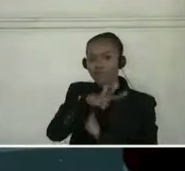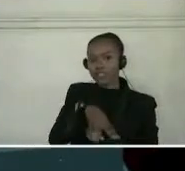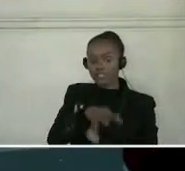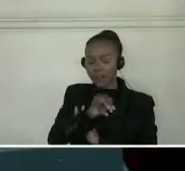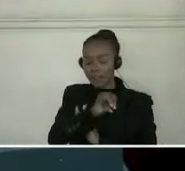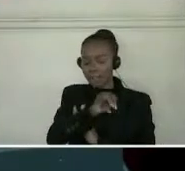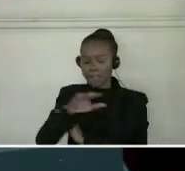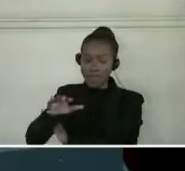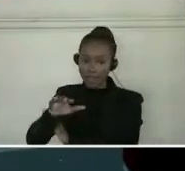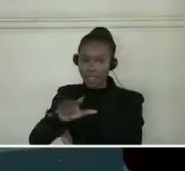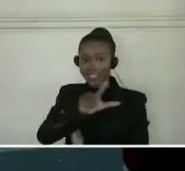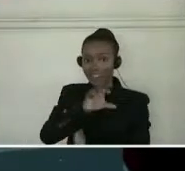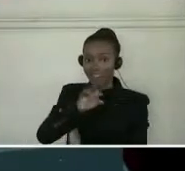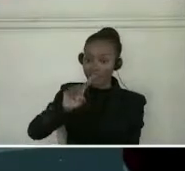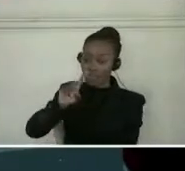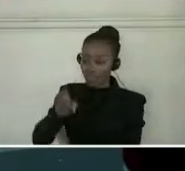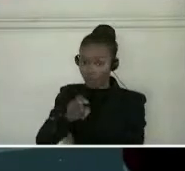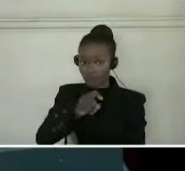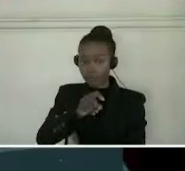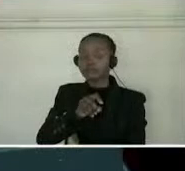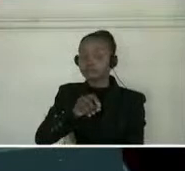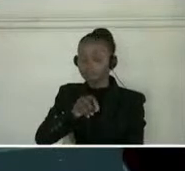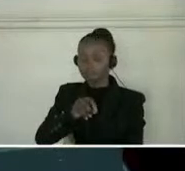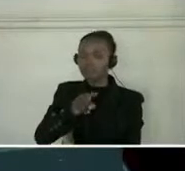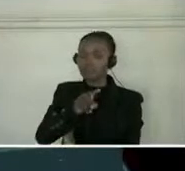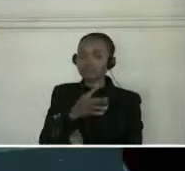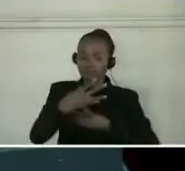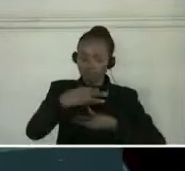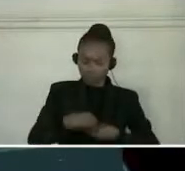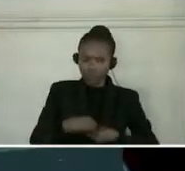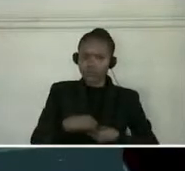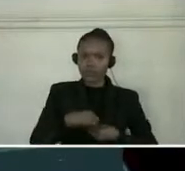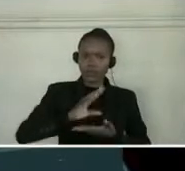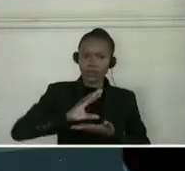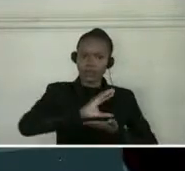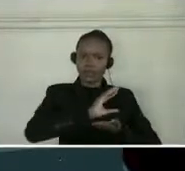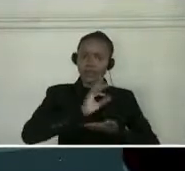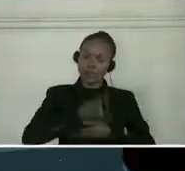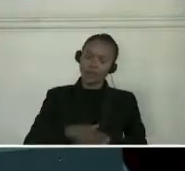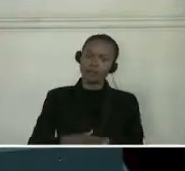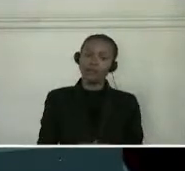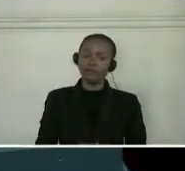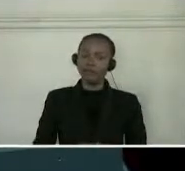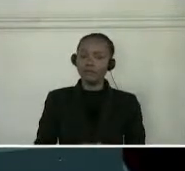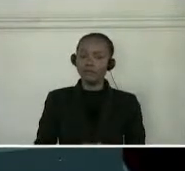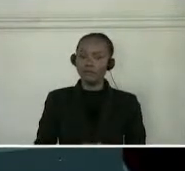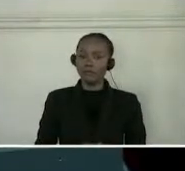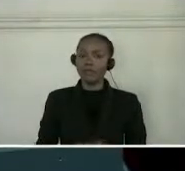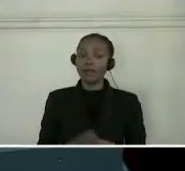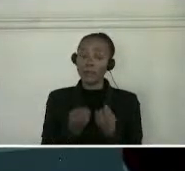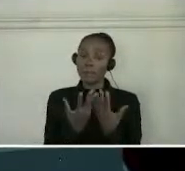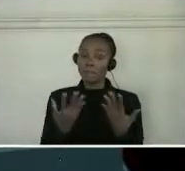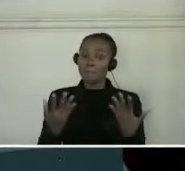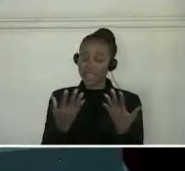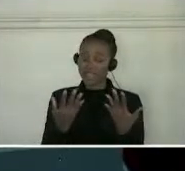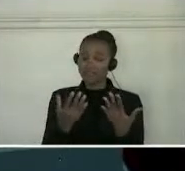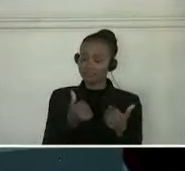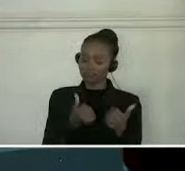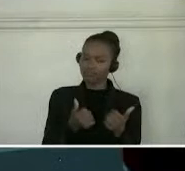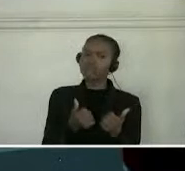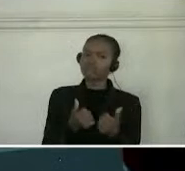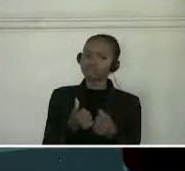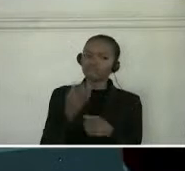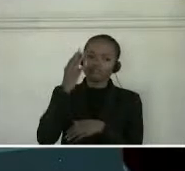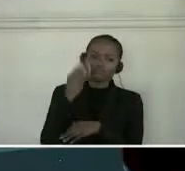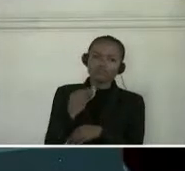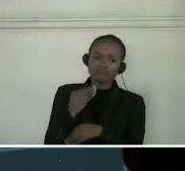support for the indigenous game clubs and competition at district level many of our senior citizens suffer from